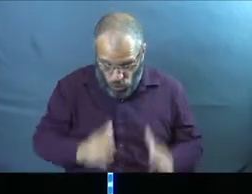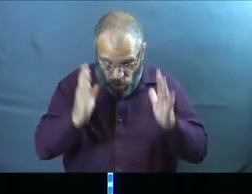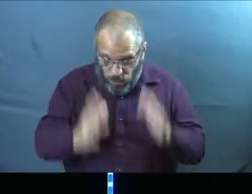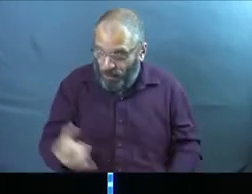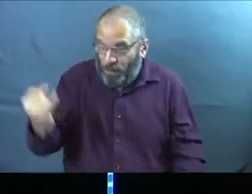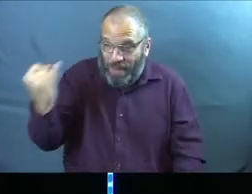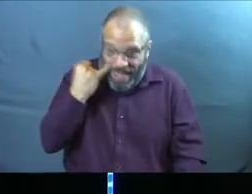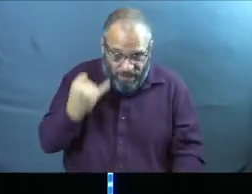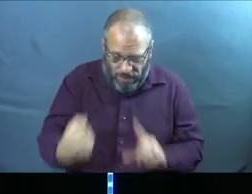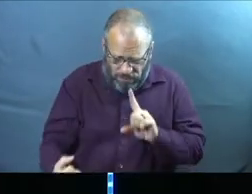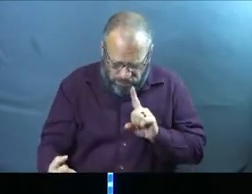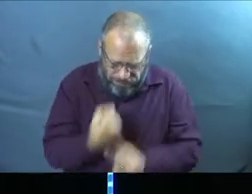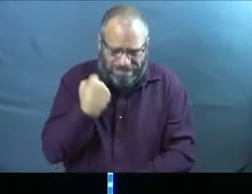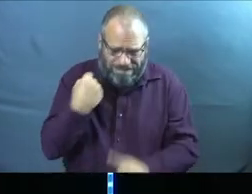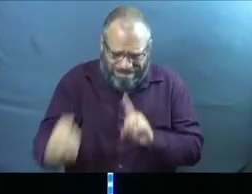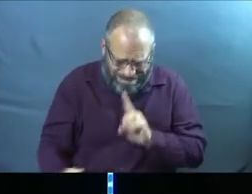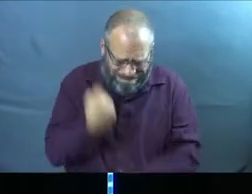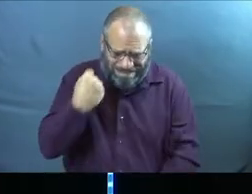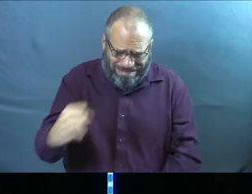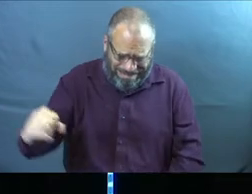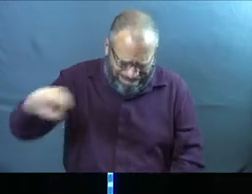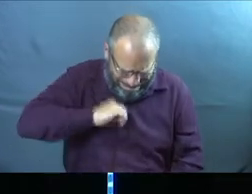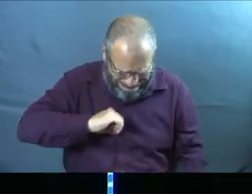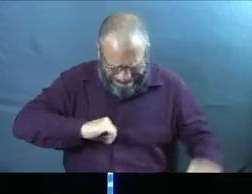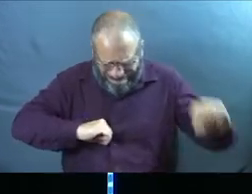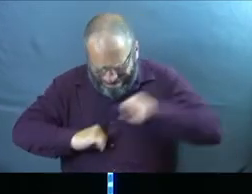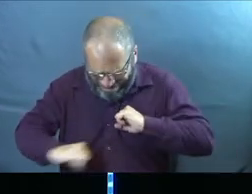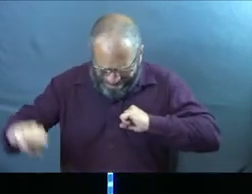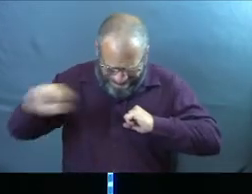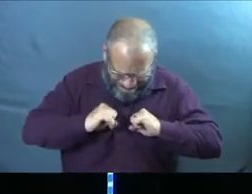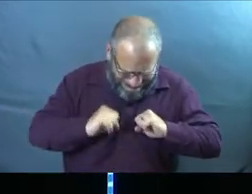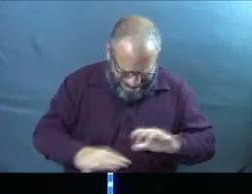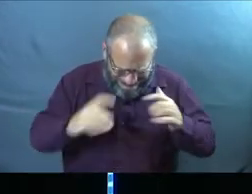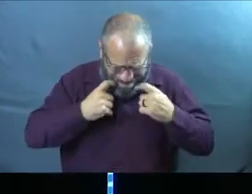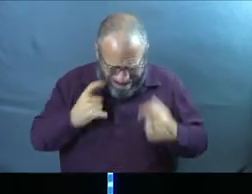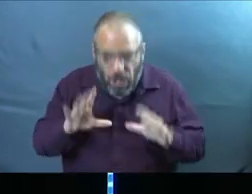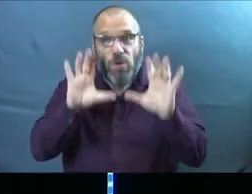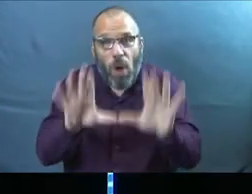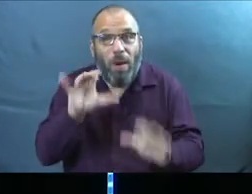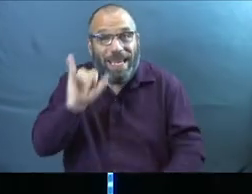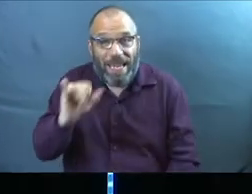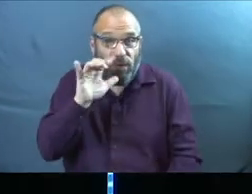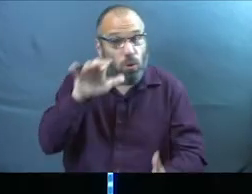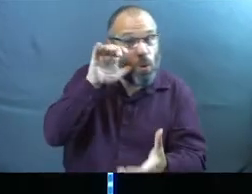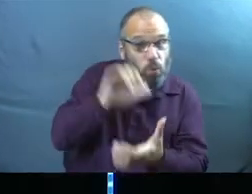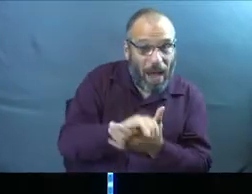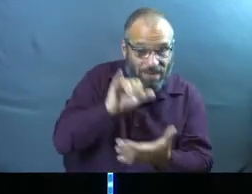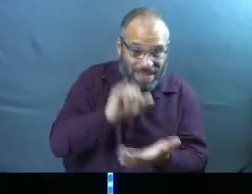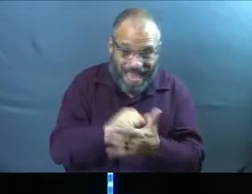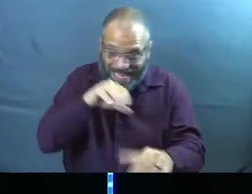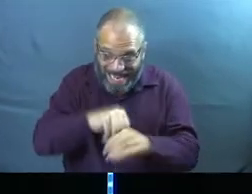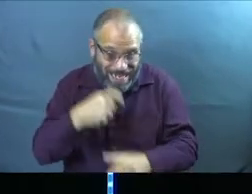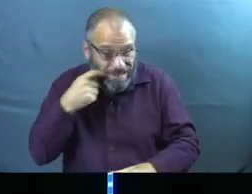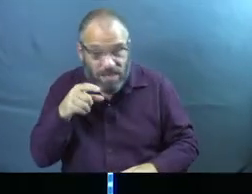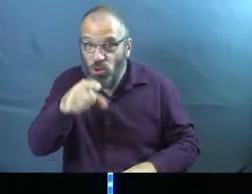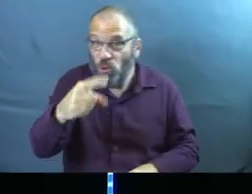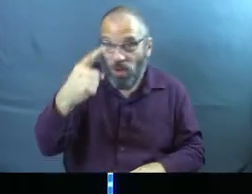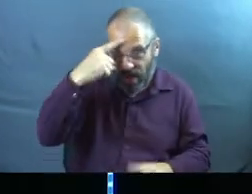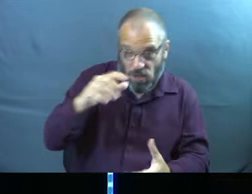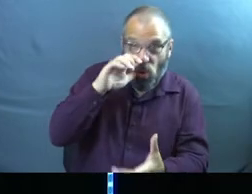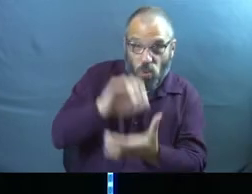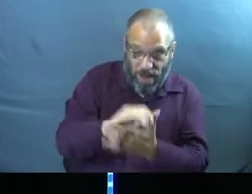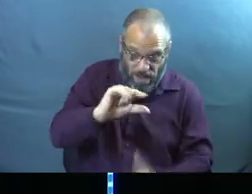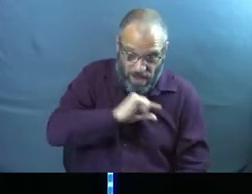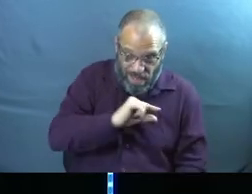like, if I just beat on myself more, I'll give up that addiction. No, you won't. And if you're the spouse of somebody in an addiction and you think